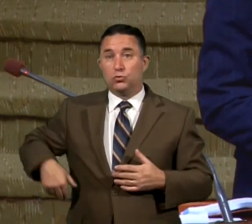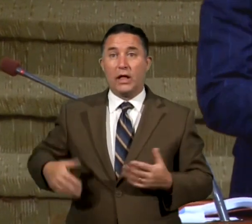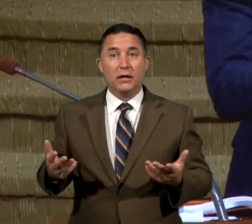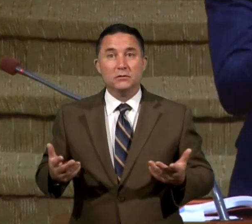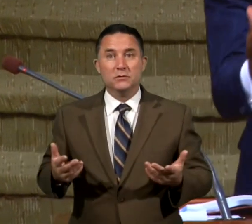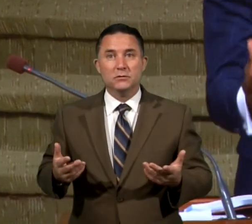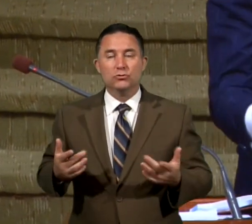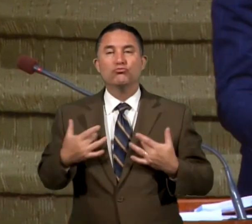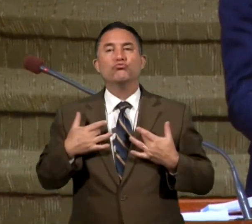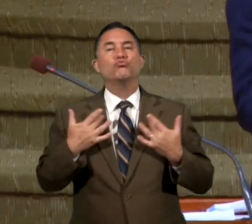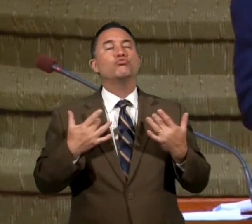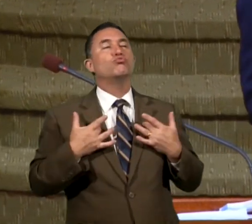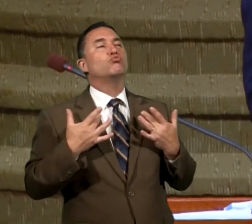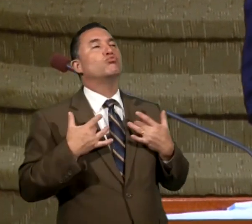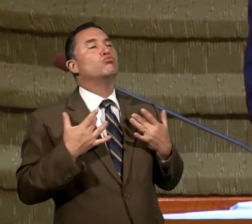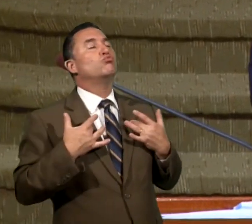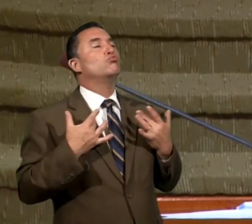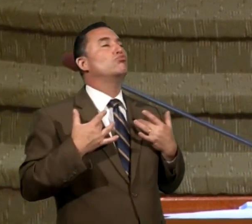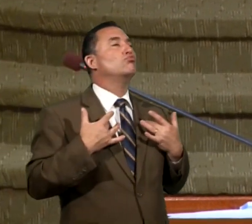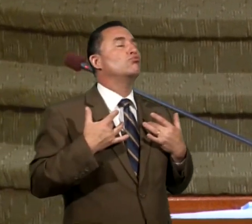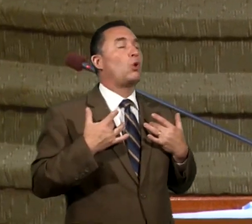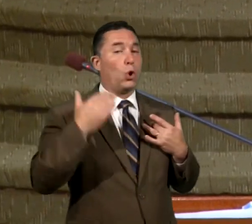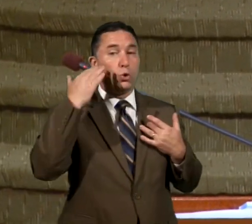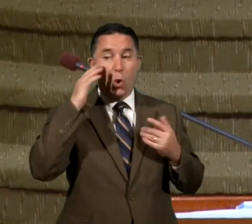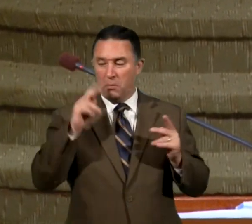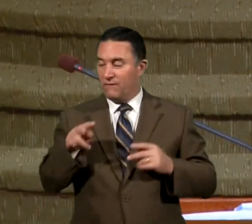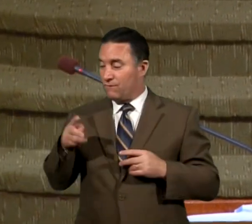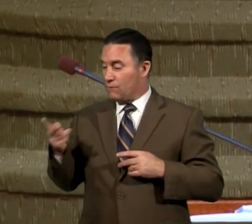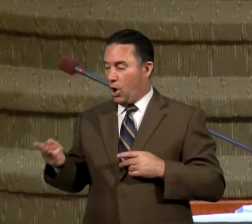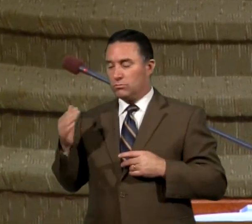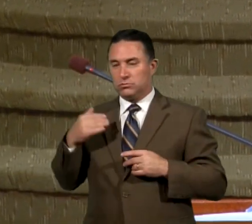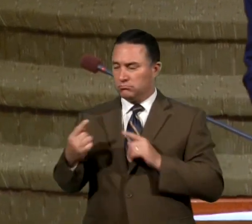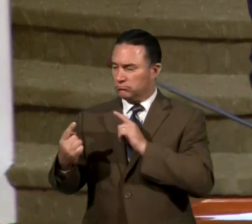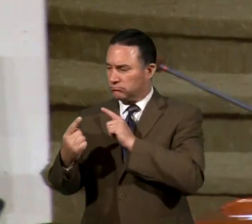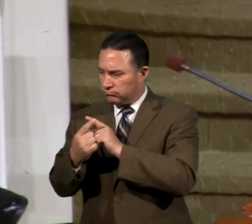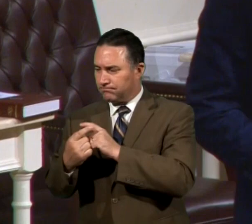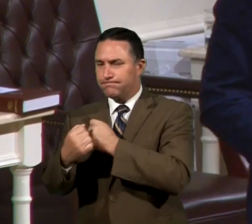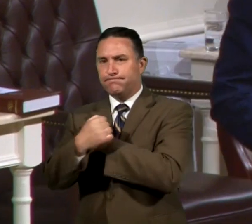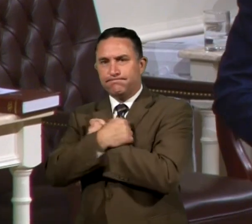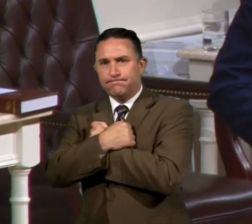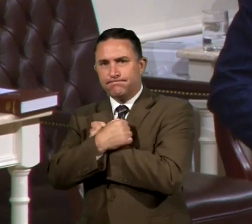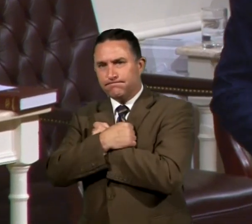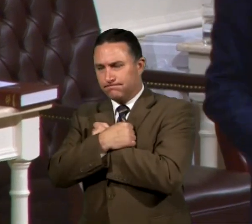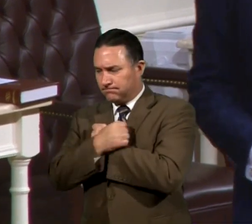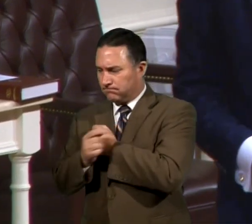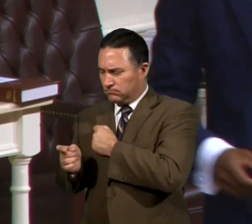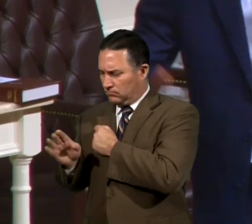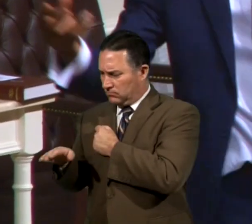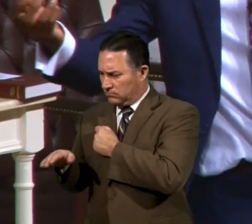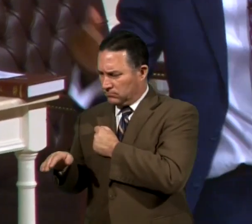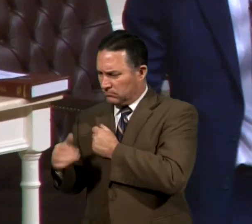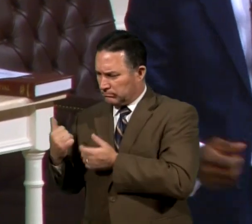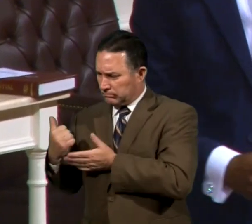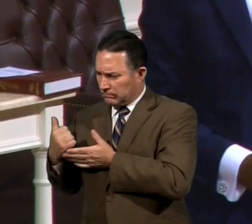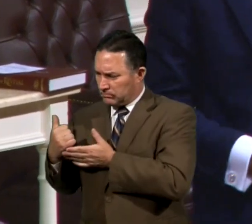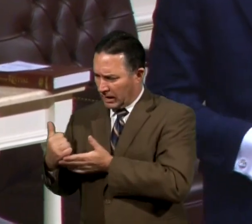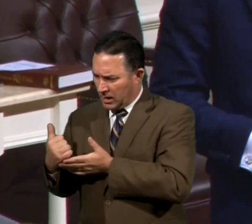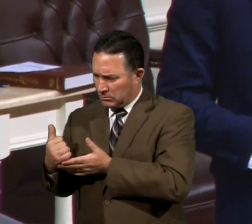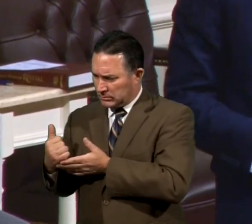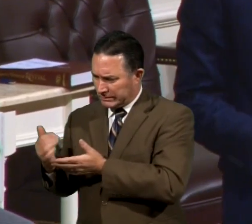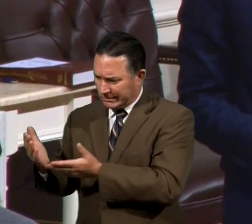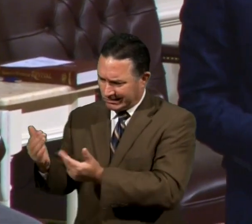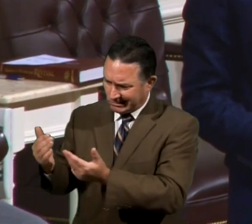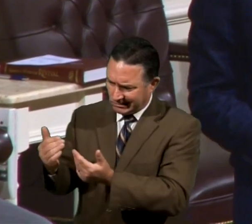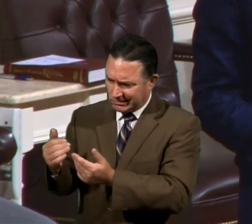If you've been aloof and you know people that are going to fall, you can go up to them and lovingly embrace them and say, hey, man, let me help you down off the